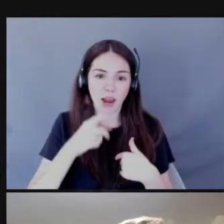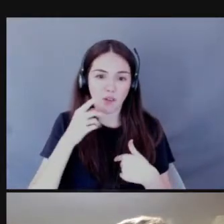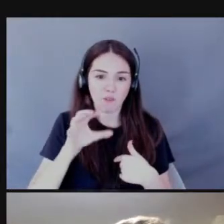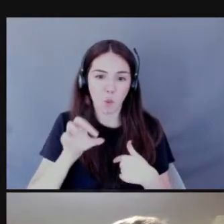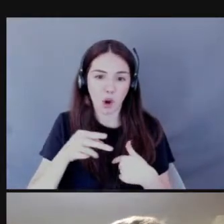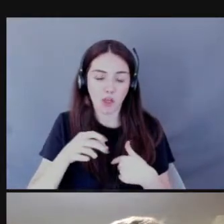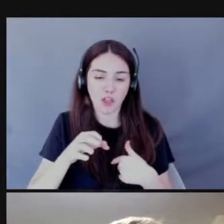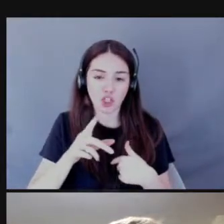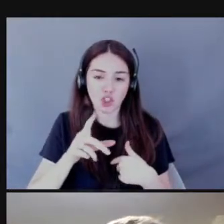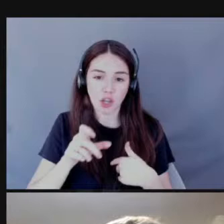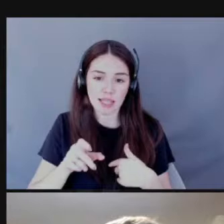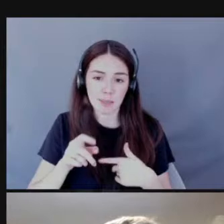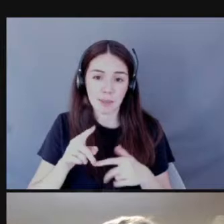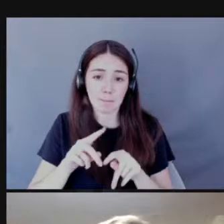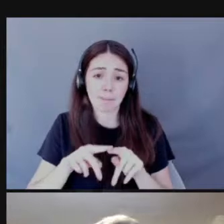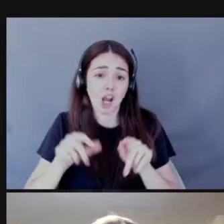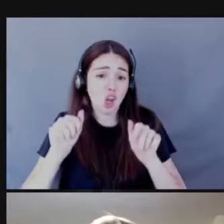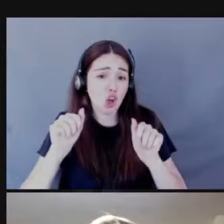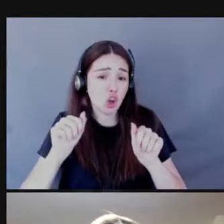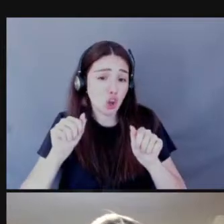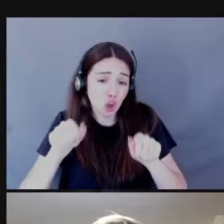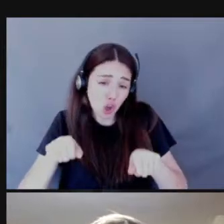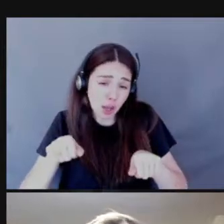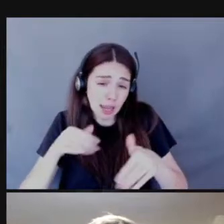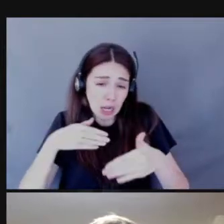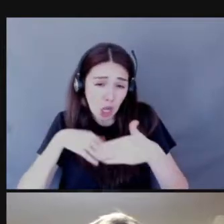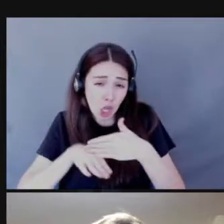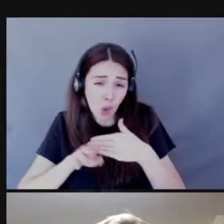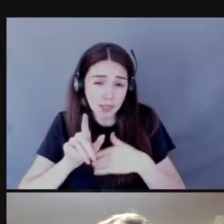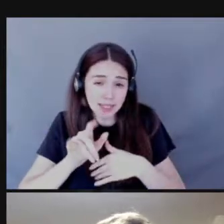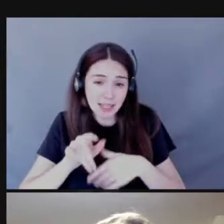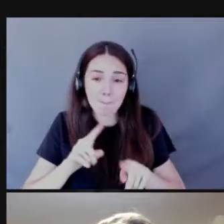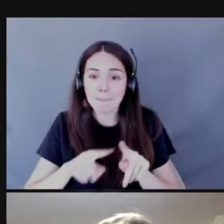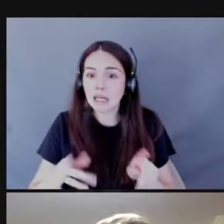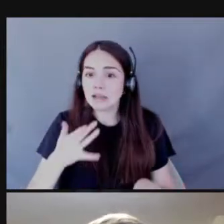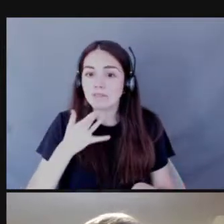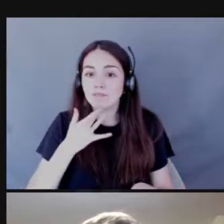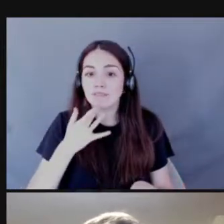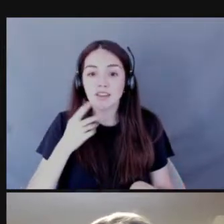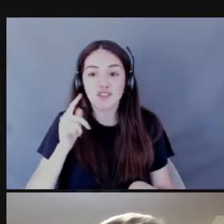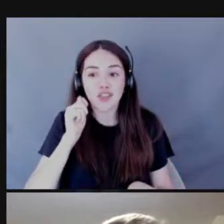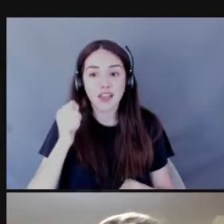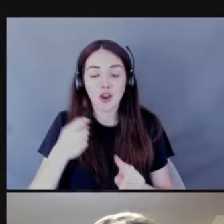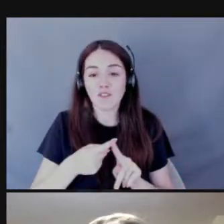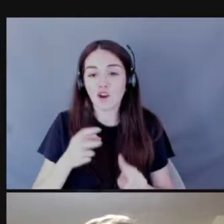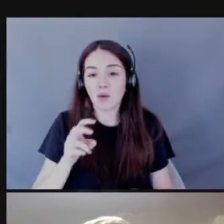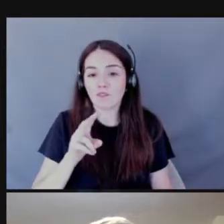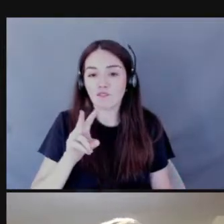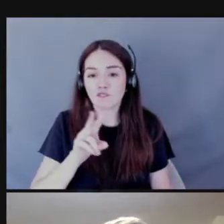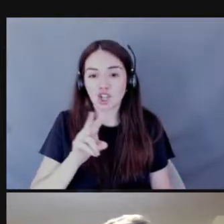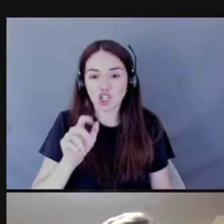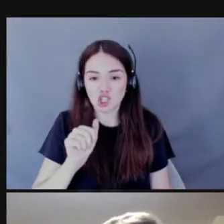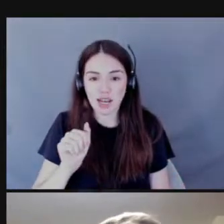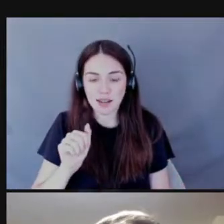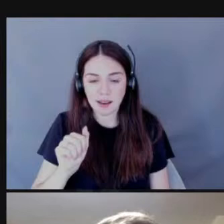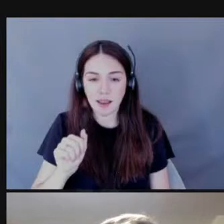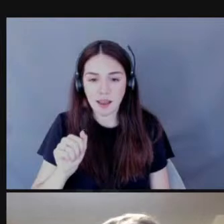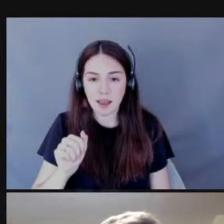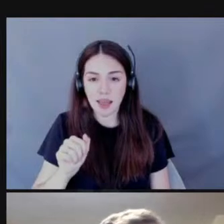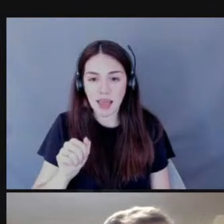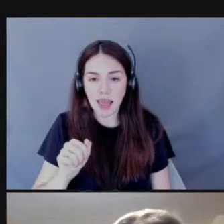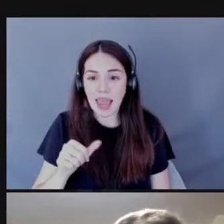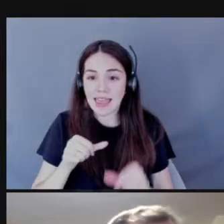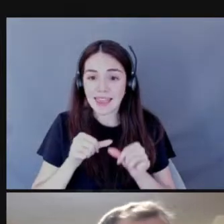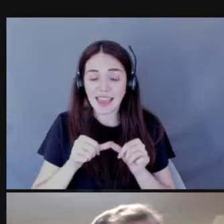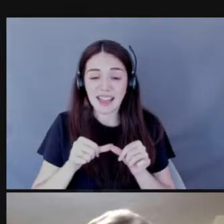could have gotten into the bay. But the favorite theory that came out of Virginia and kind of hung over Chessie even late into